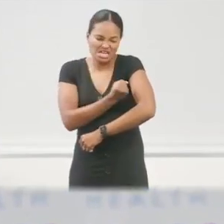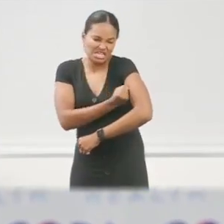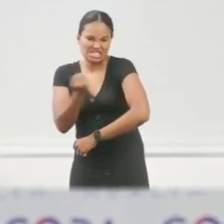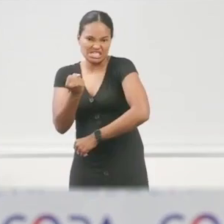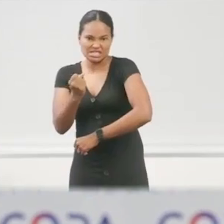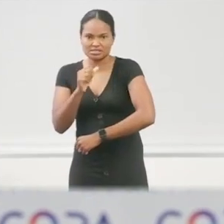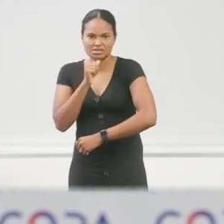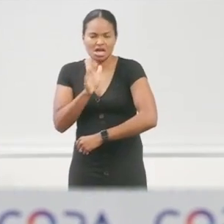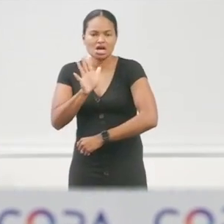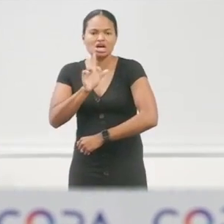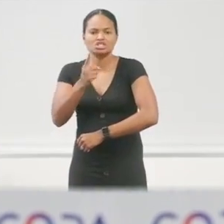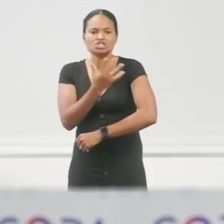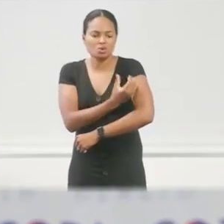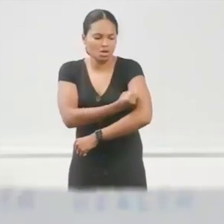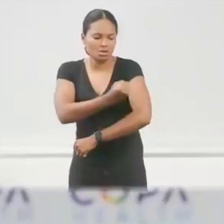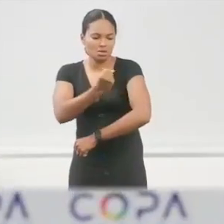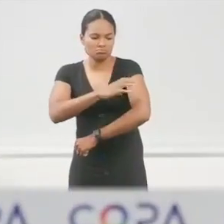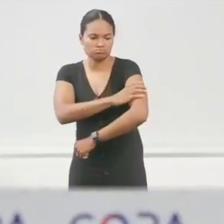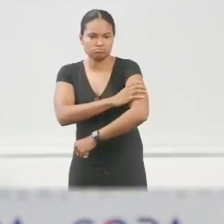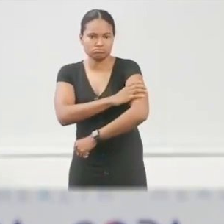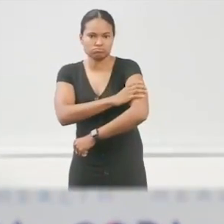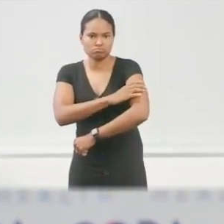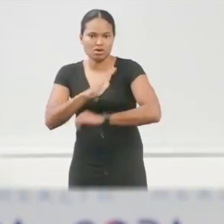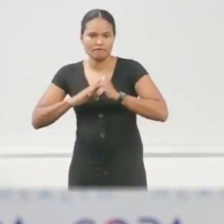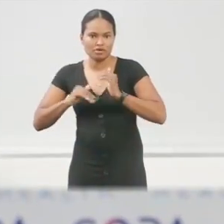This is just so that we can get it on there, okay?